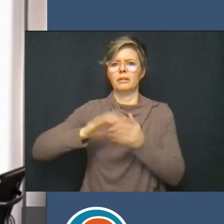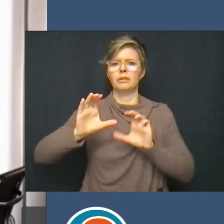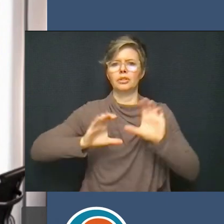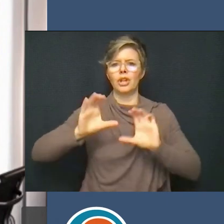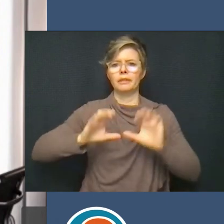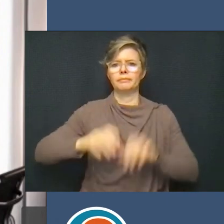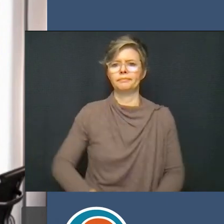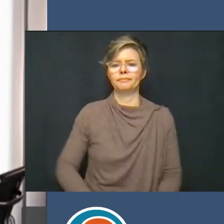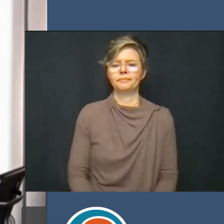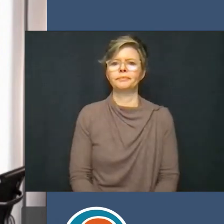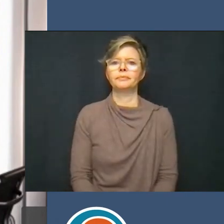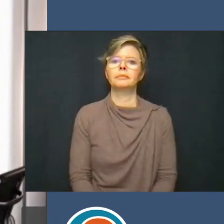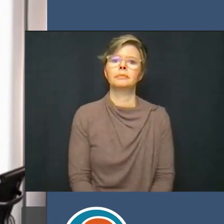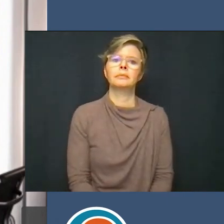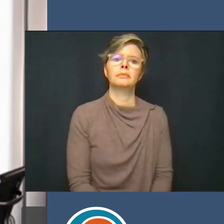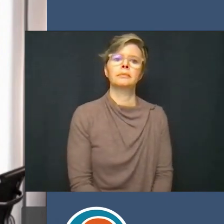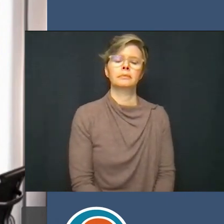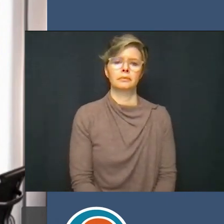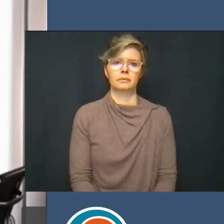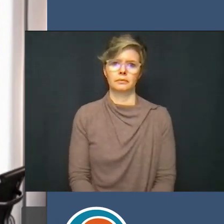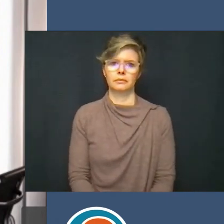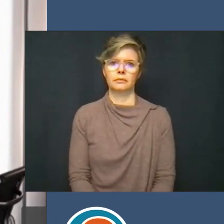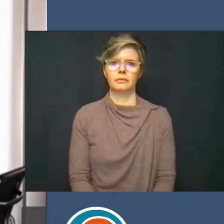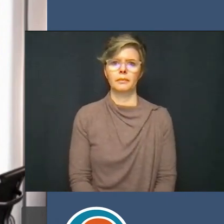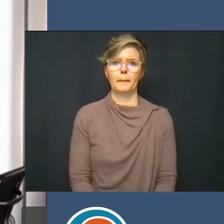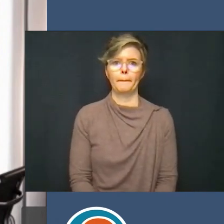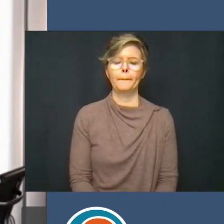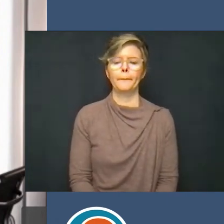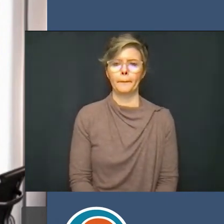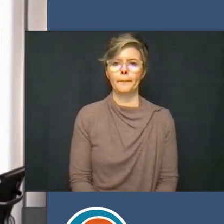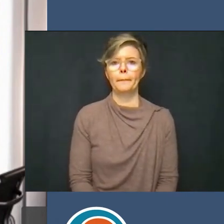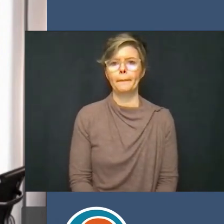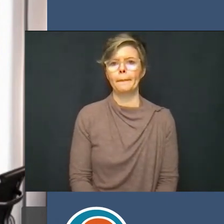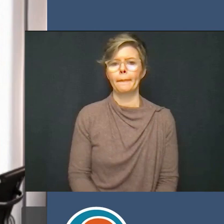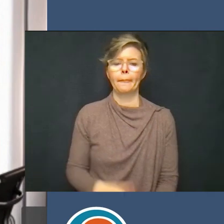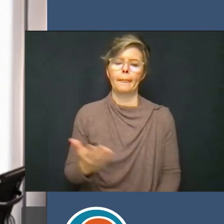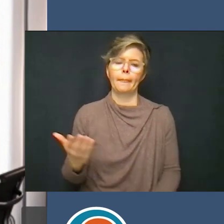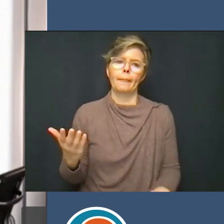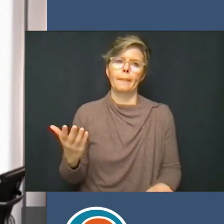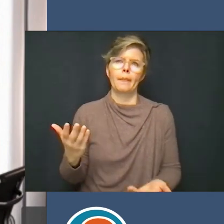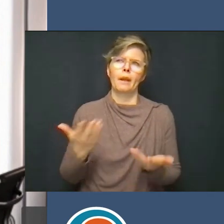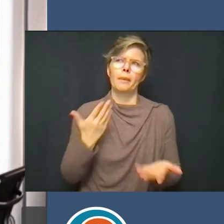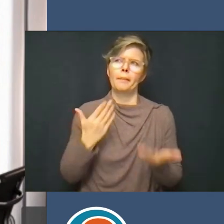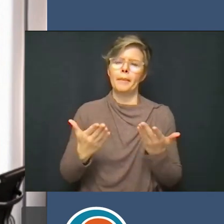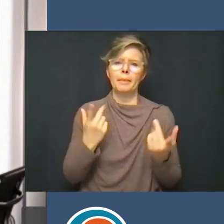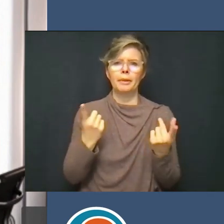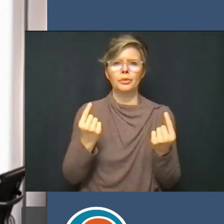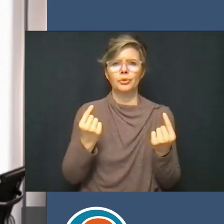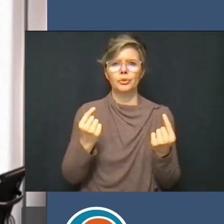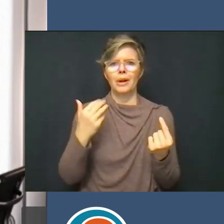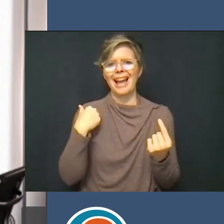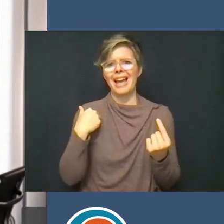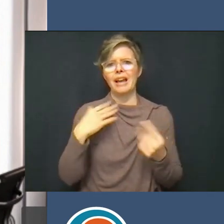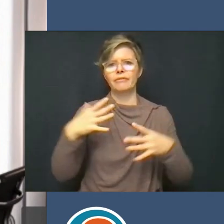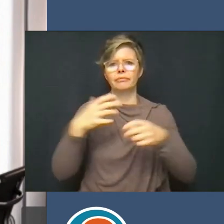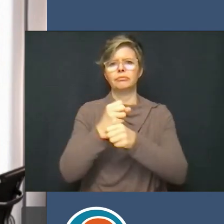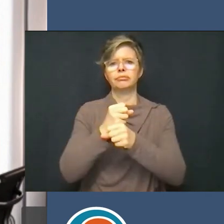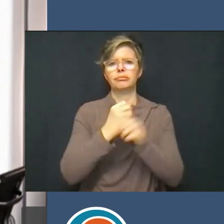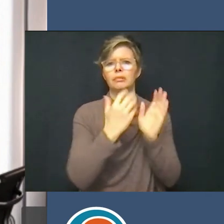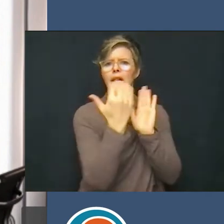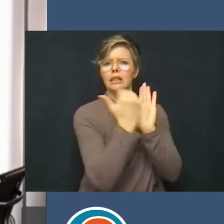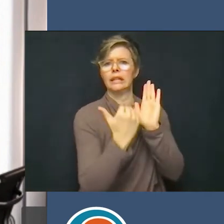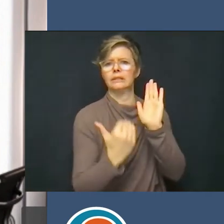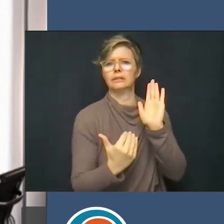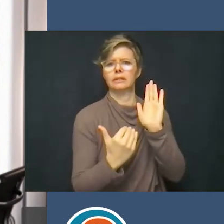So within that book is chapter 10. And what I'll do is I can send like an actual list of references, which actually will be